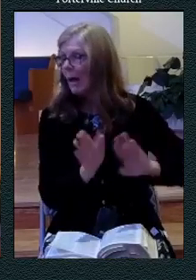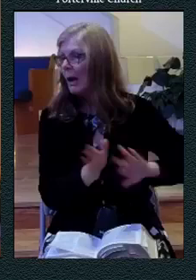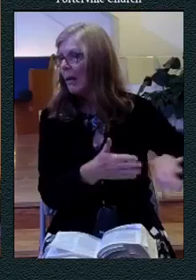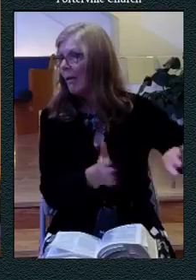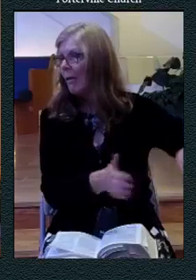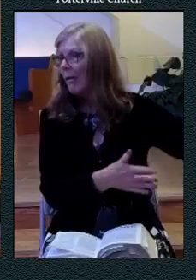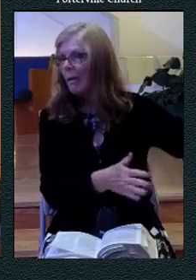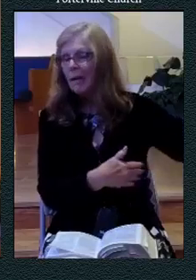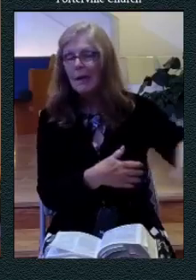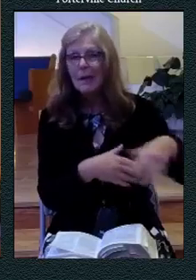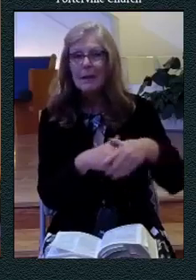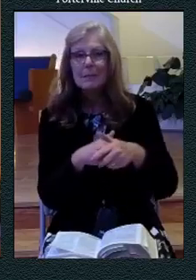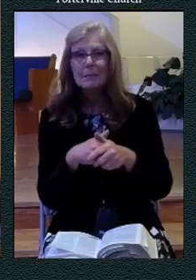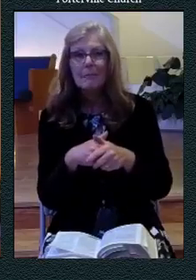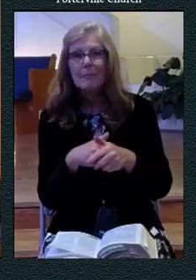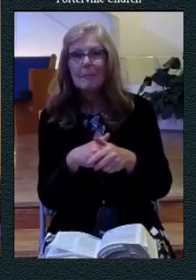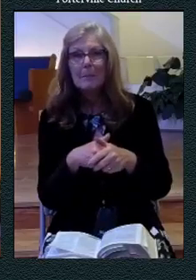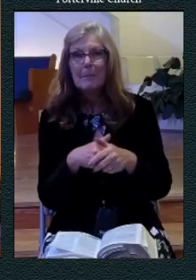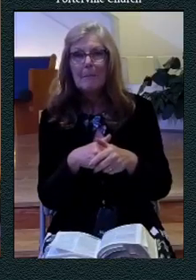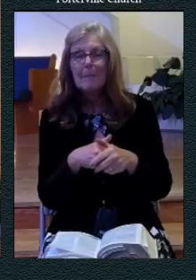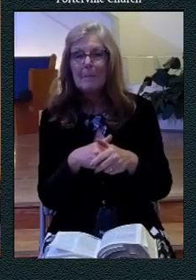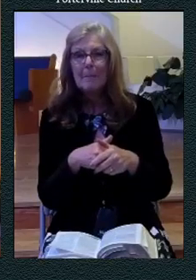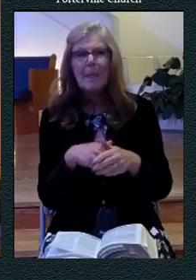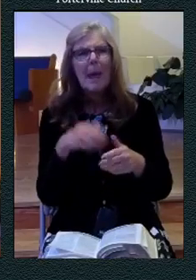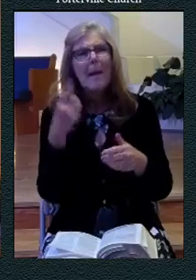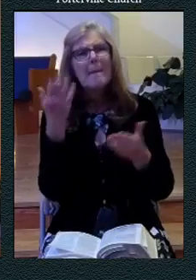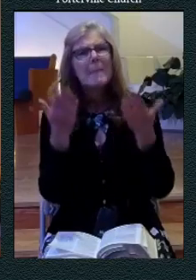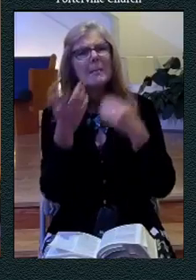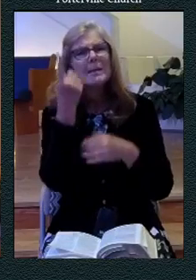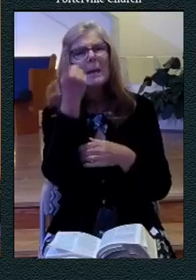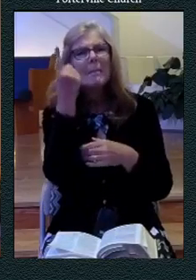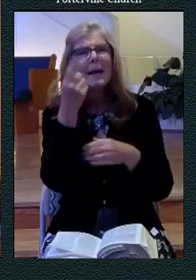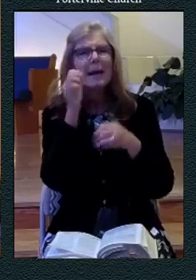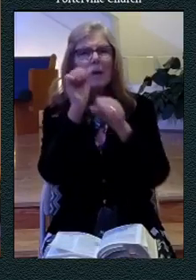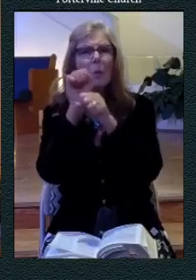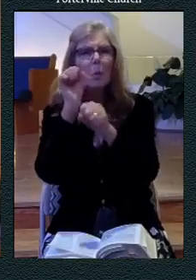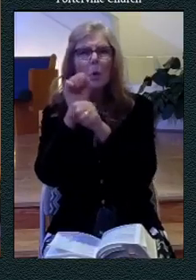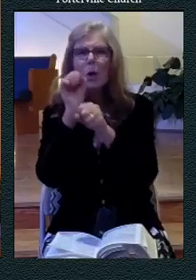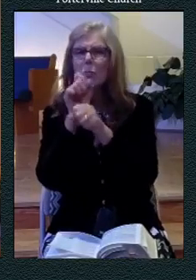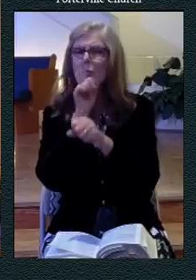What if someone at work had sinned grievously against you?